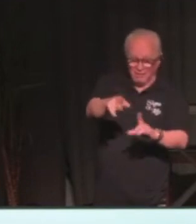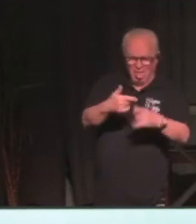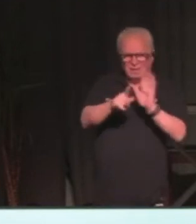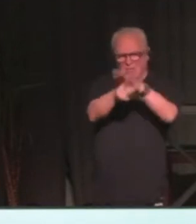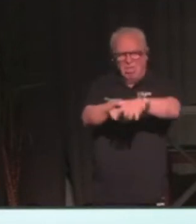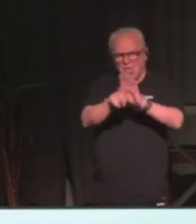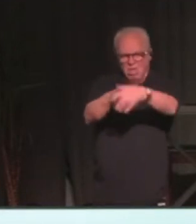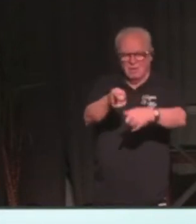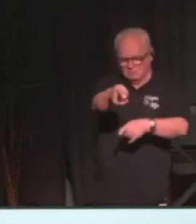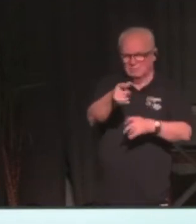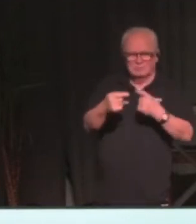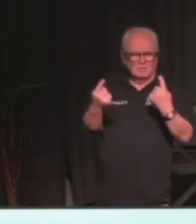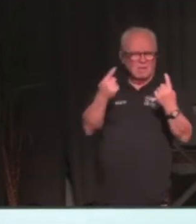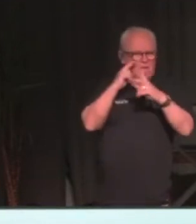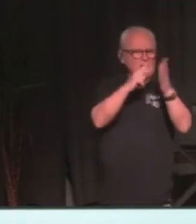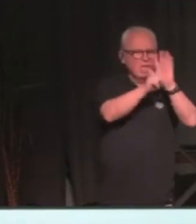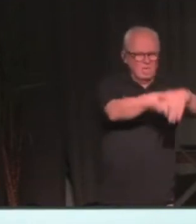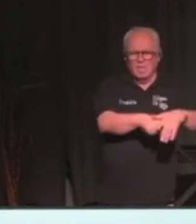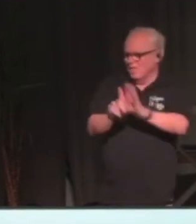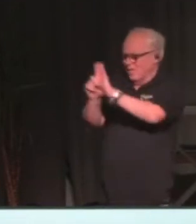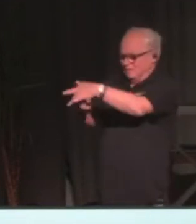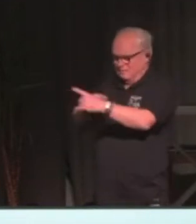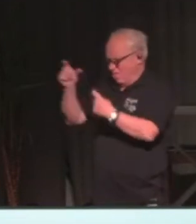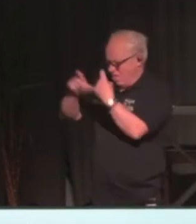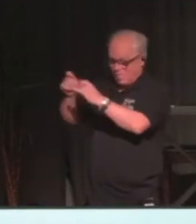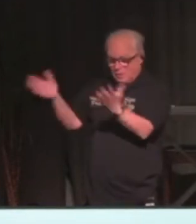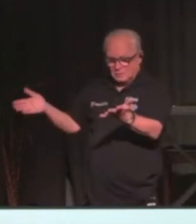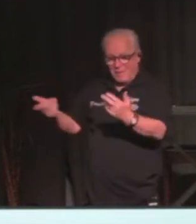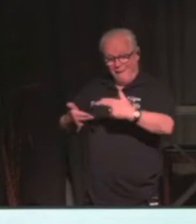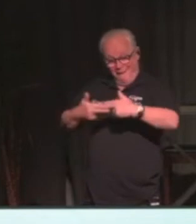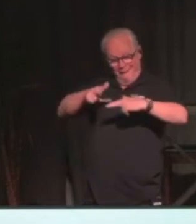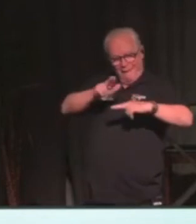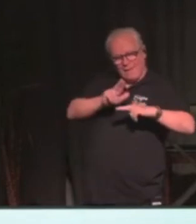condemnation on one another, if it